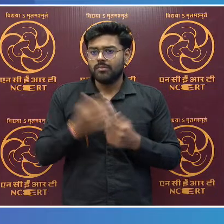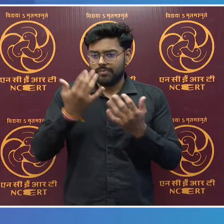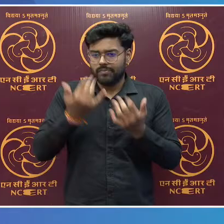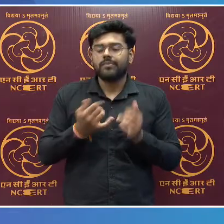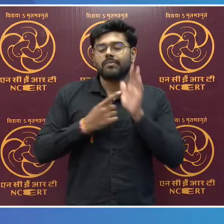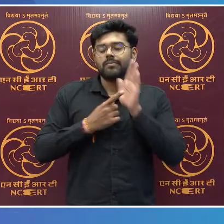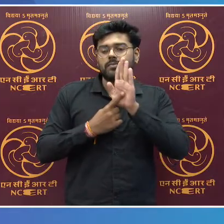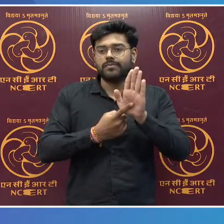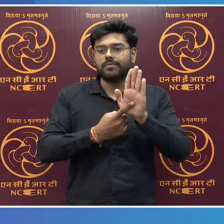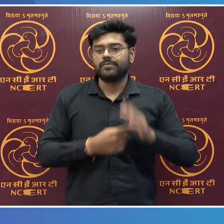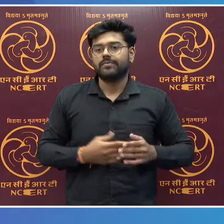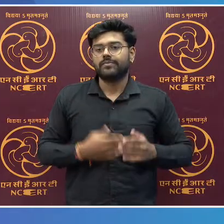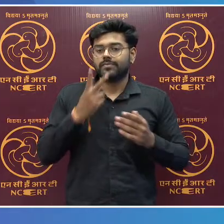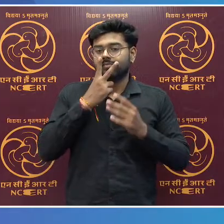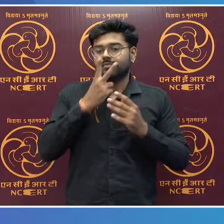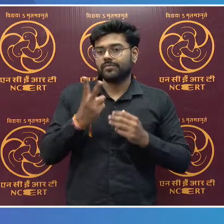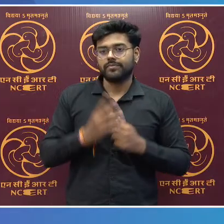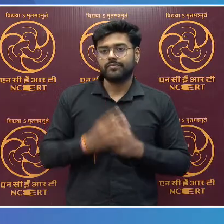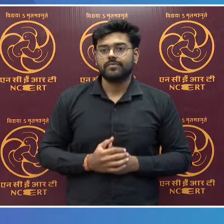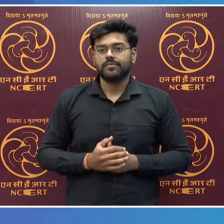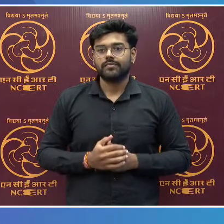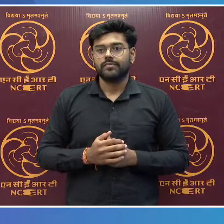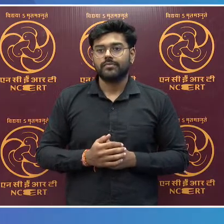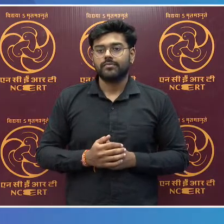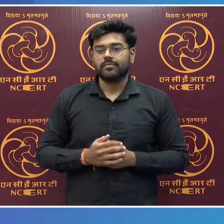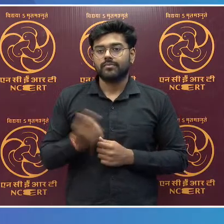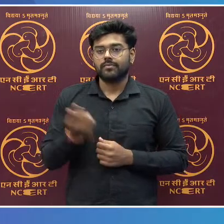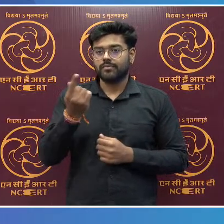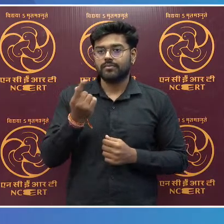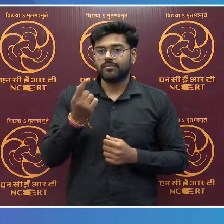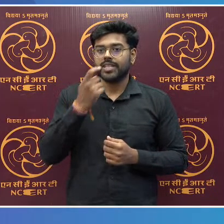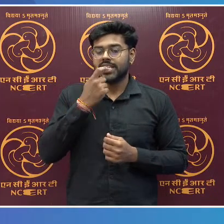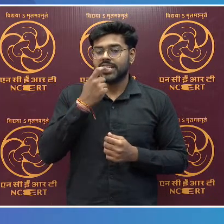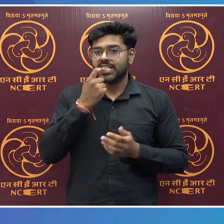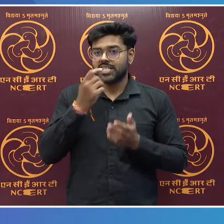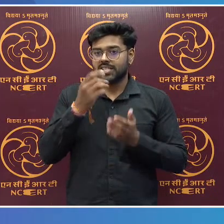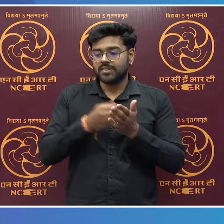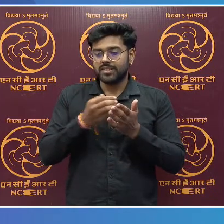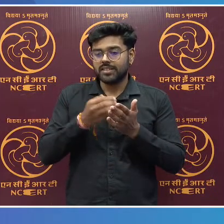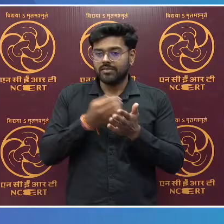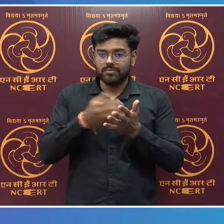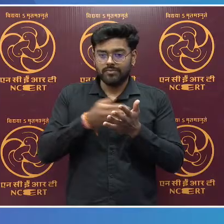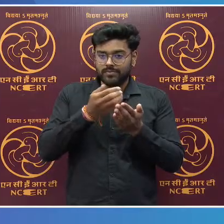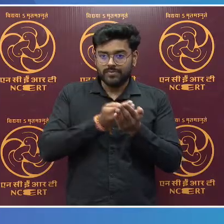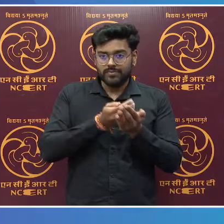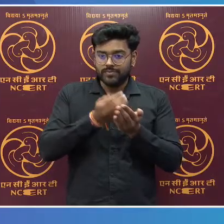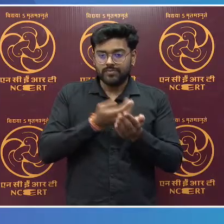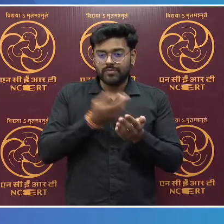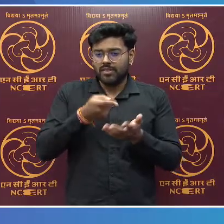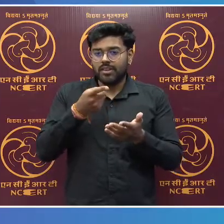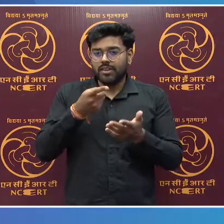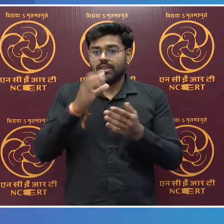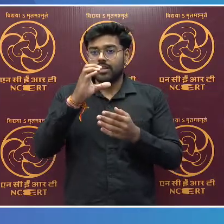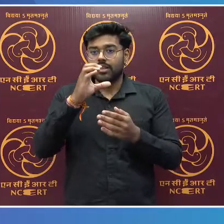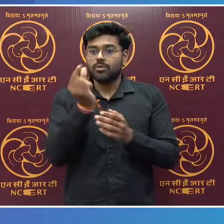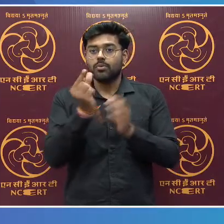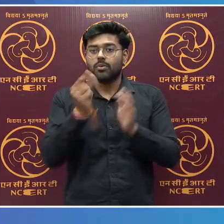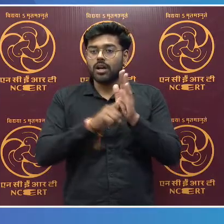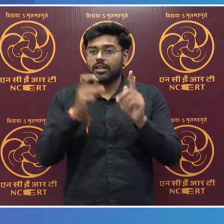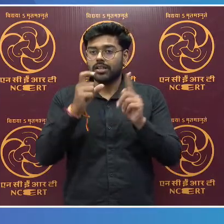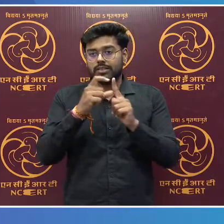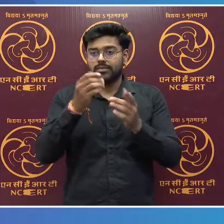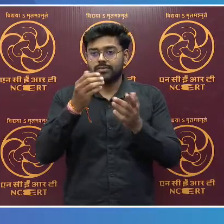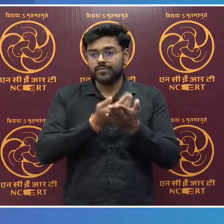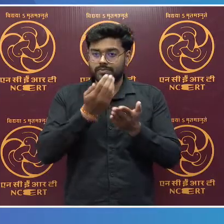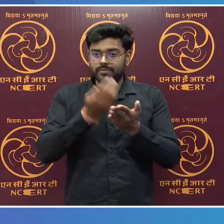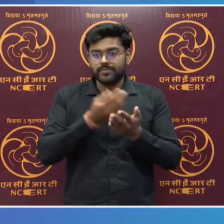you. So, this is here. The color, it's white in color, and we all know curd is made up of what? Curd is